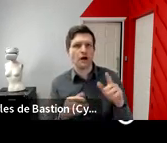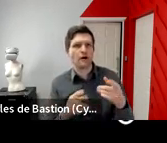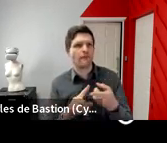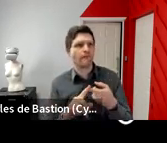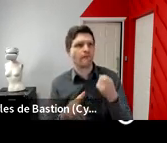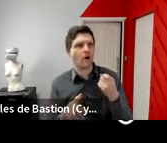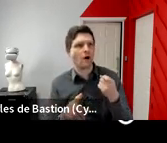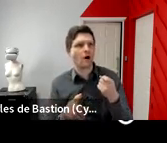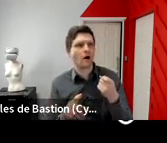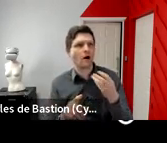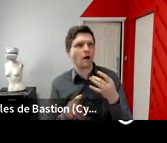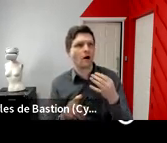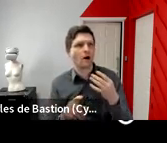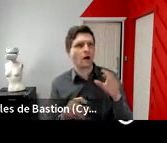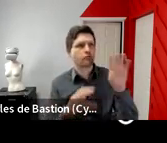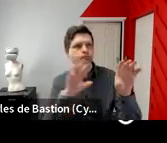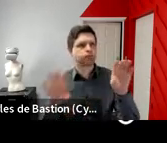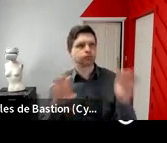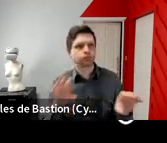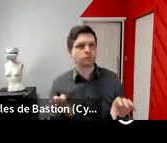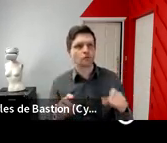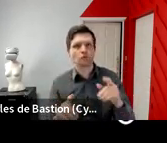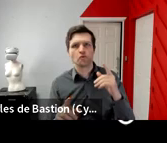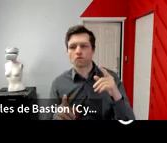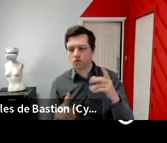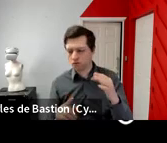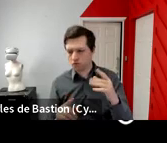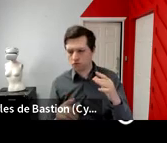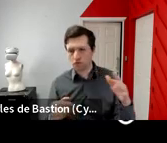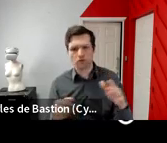You can go ahead and change from